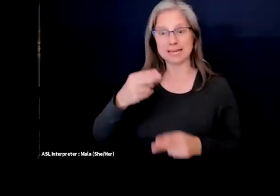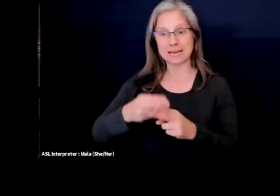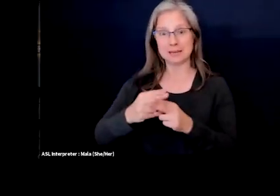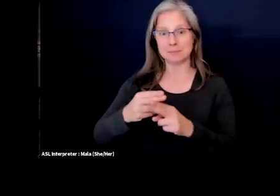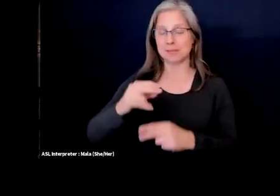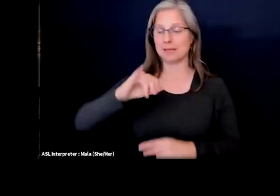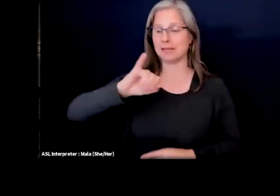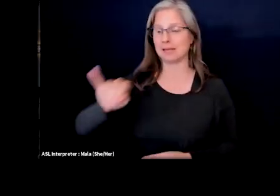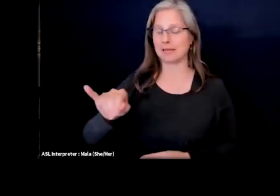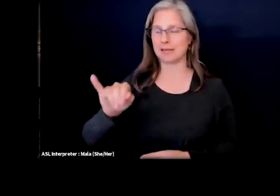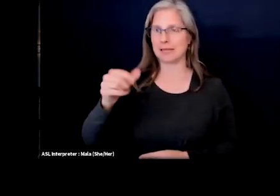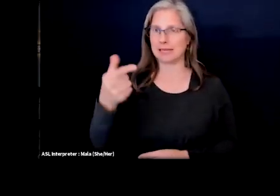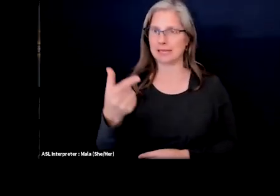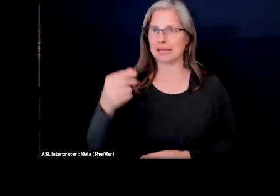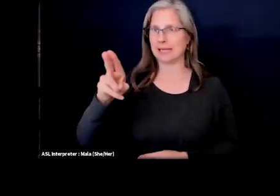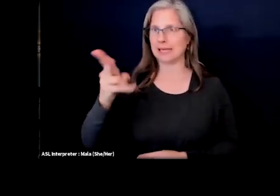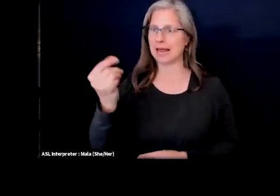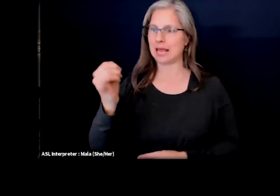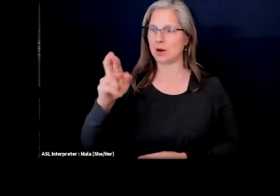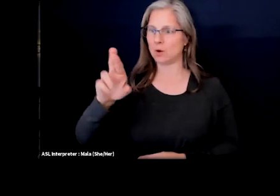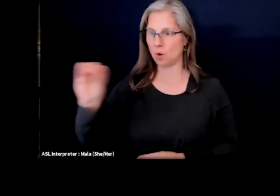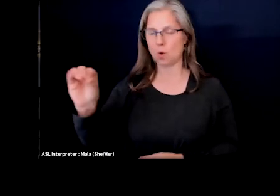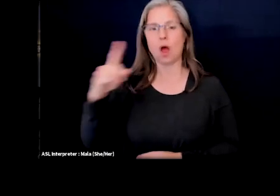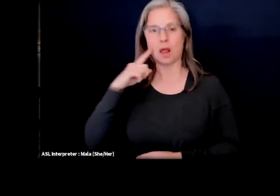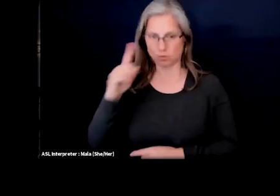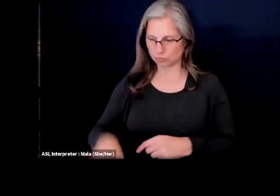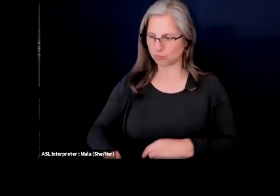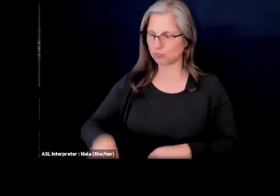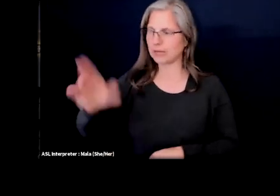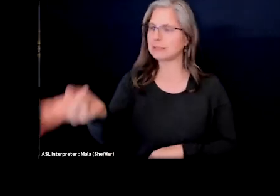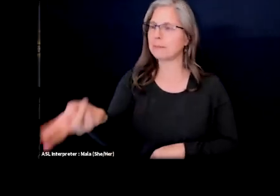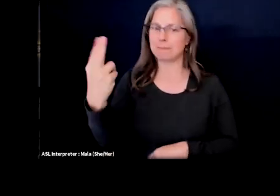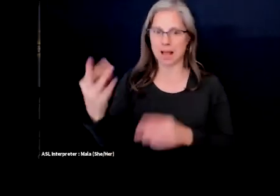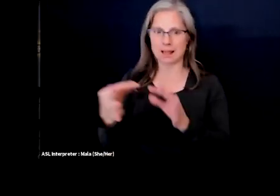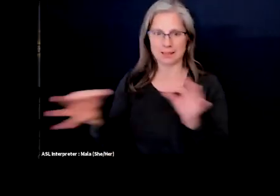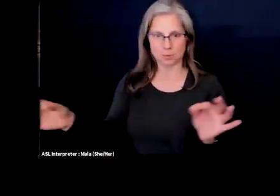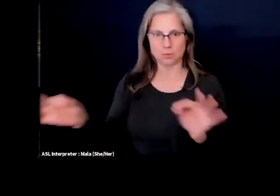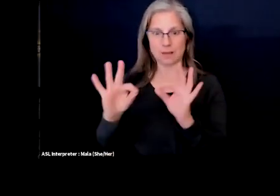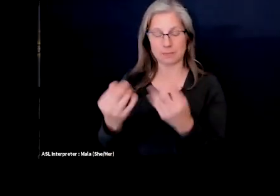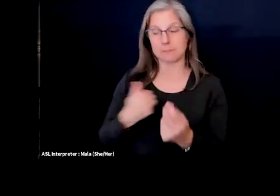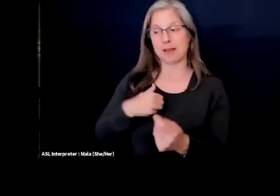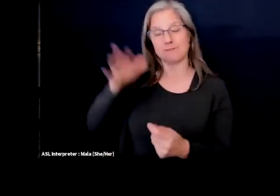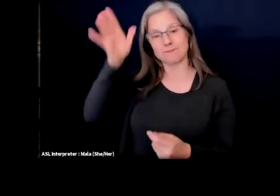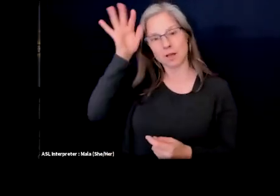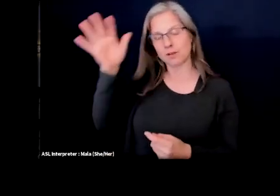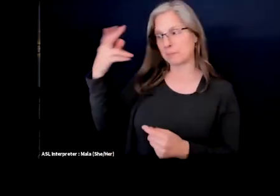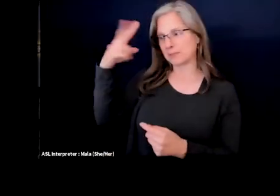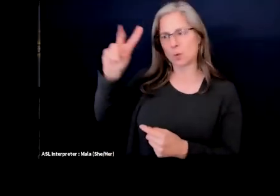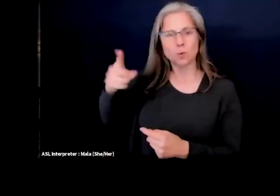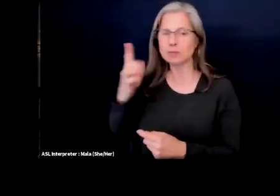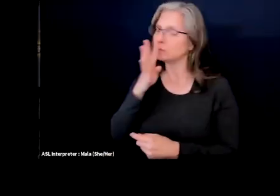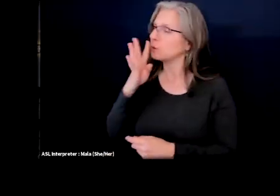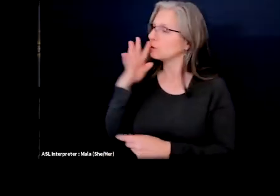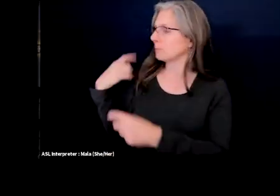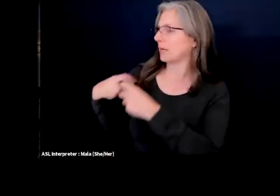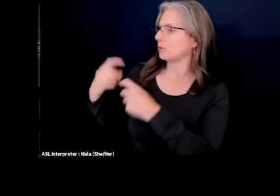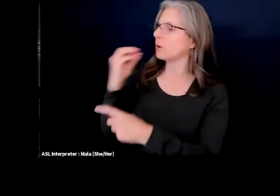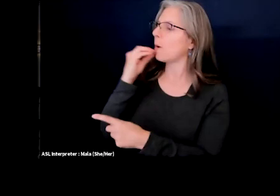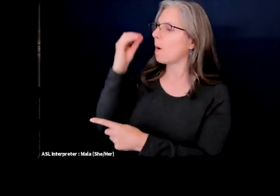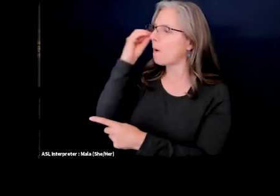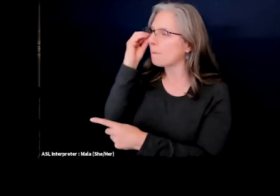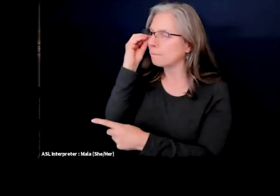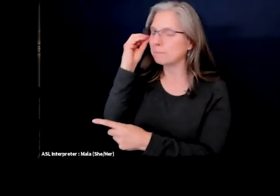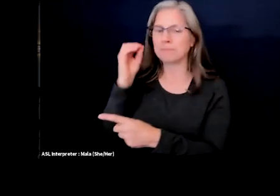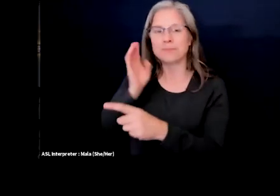Guerrero. I was raised in a truly bilingual family. My father was from Mexico and only spoke Spanish at home, even